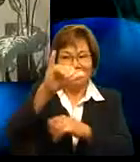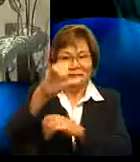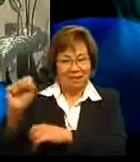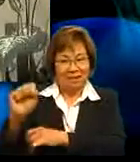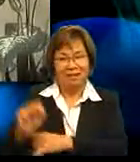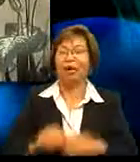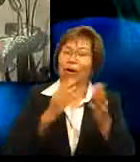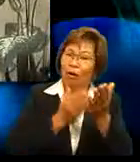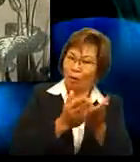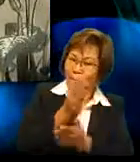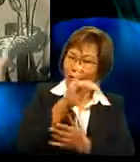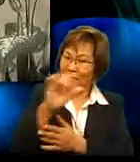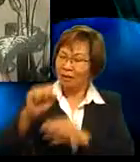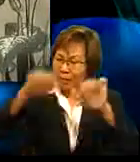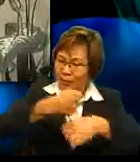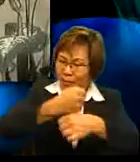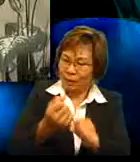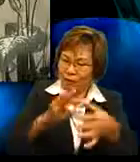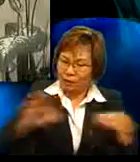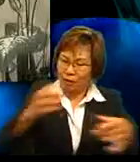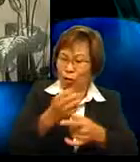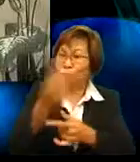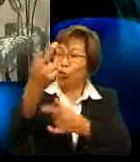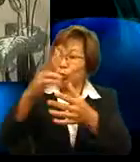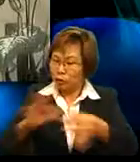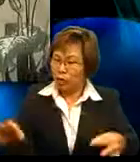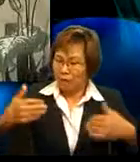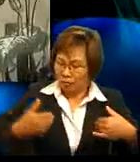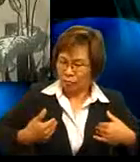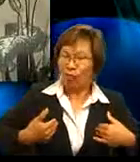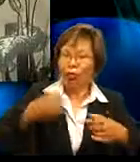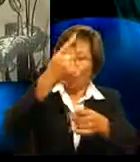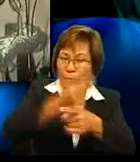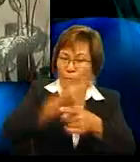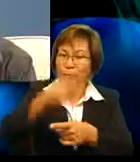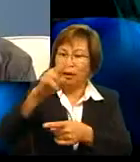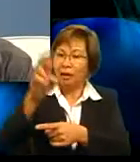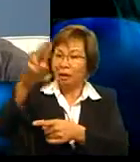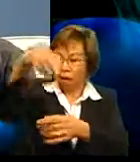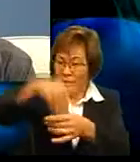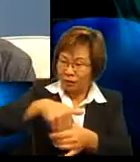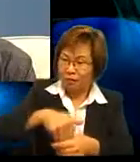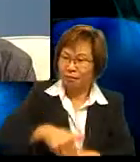Alright, Iskandar. Can you build a sentence or two that has proper nouns in it?